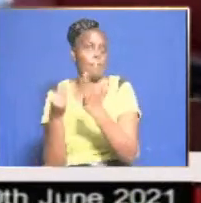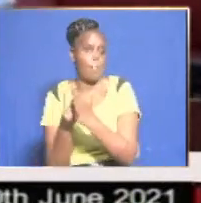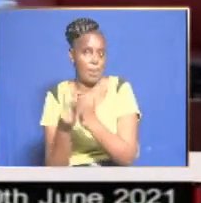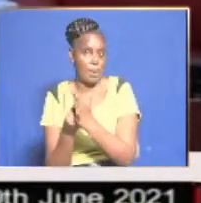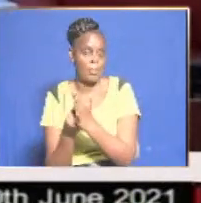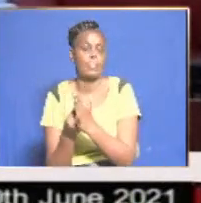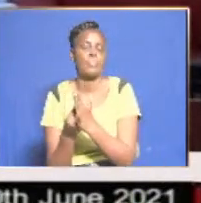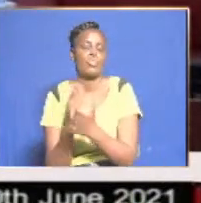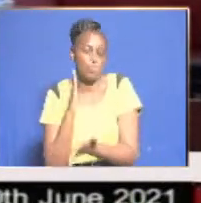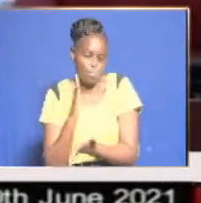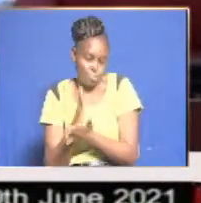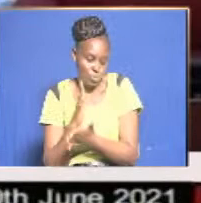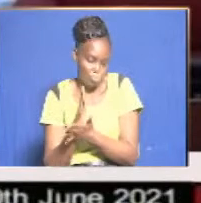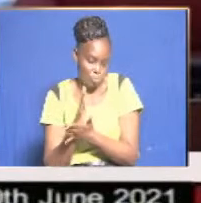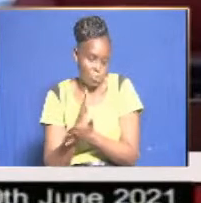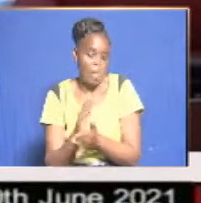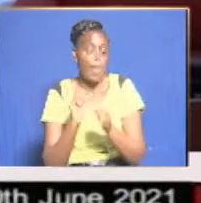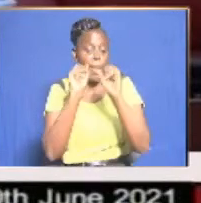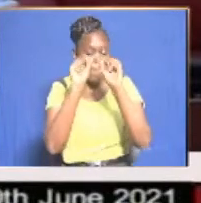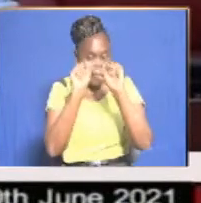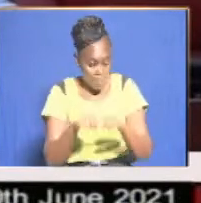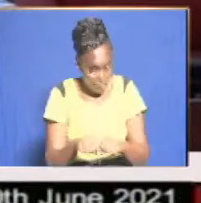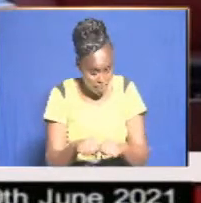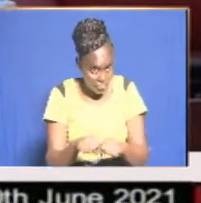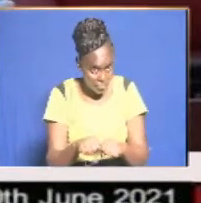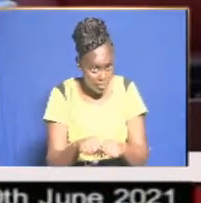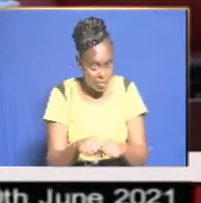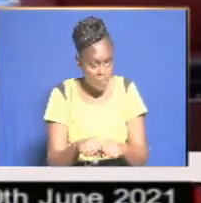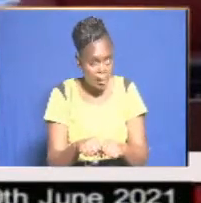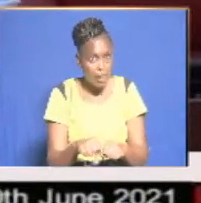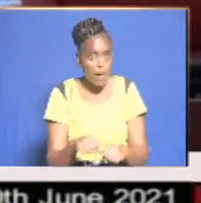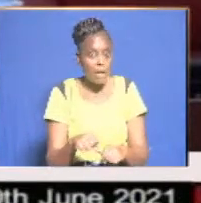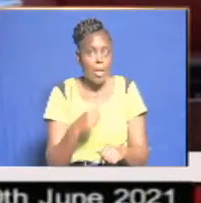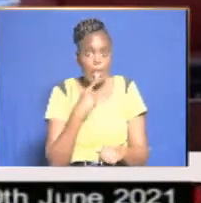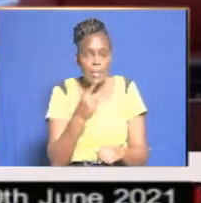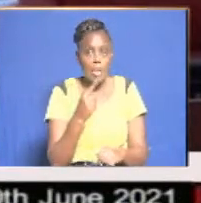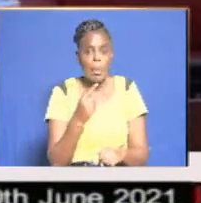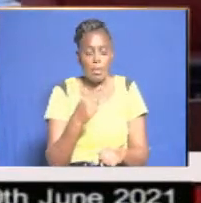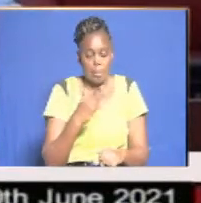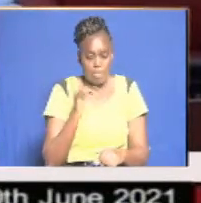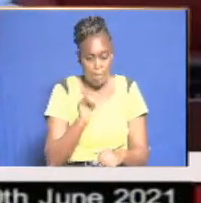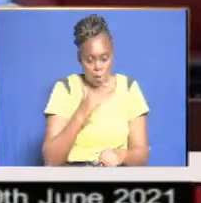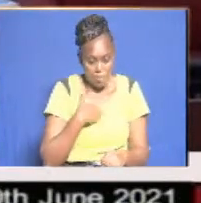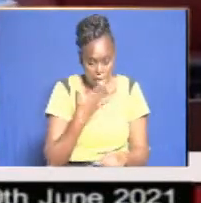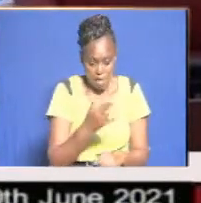And yes, at some point, I said I was not going to be available